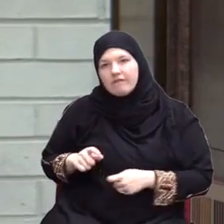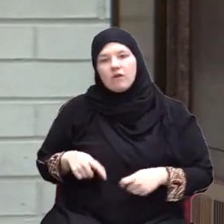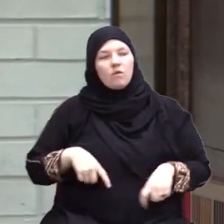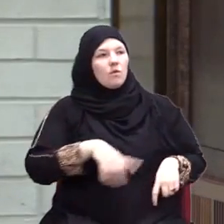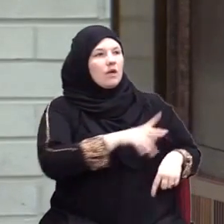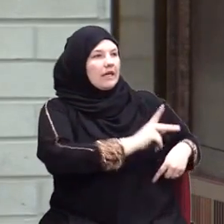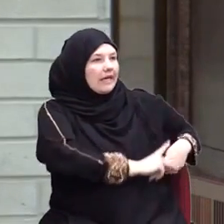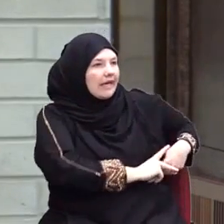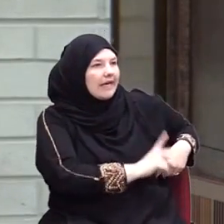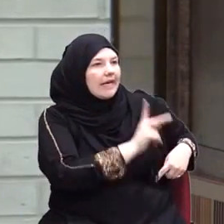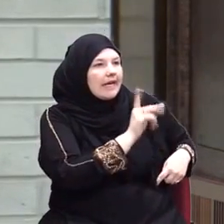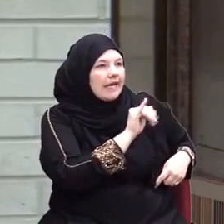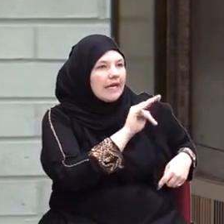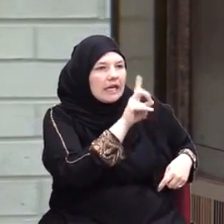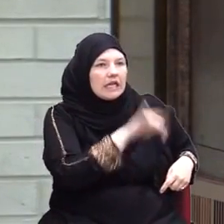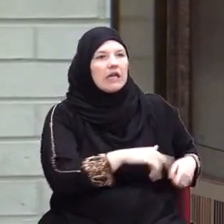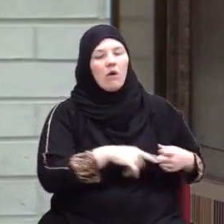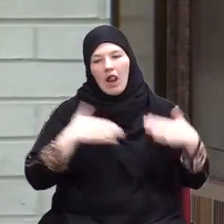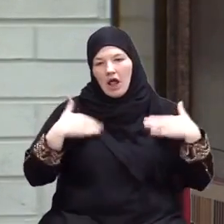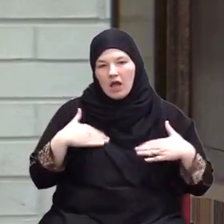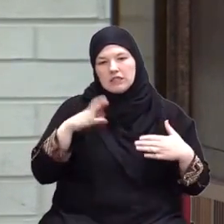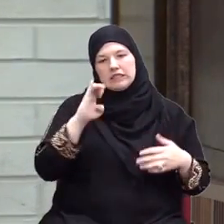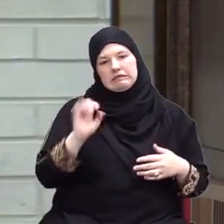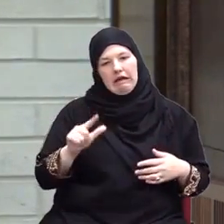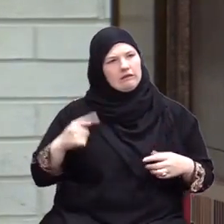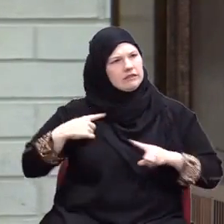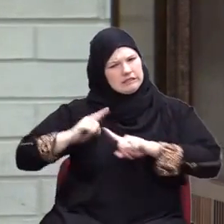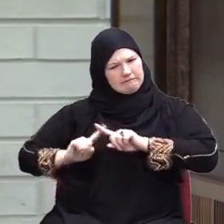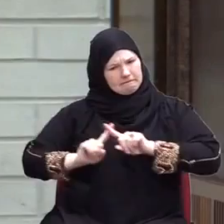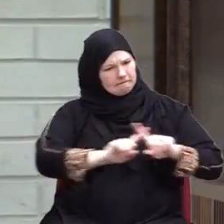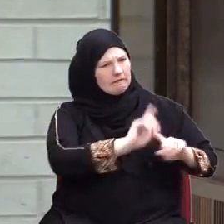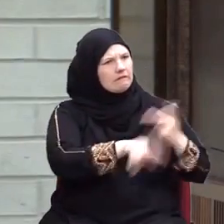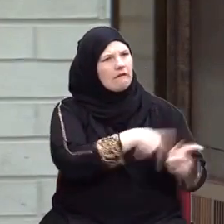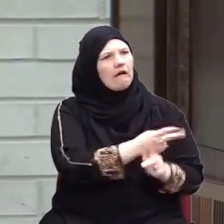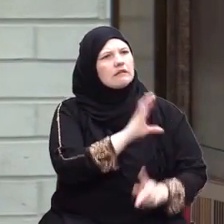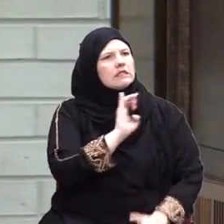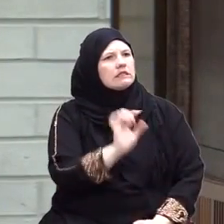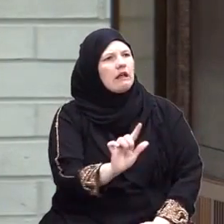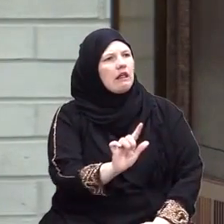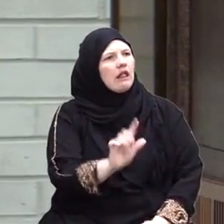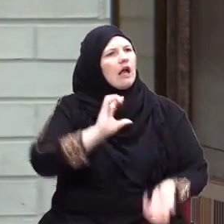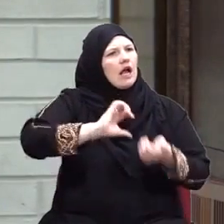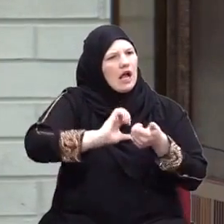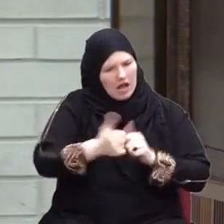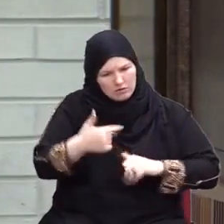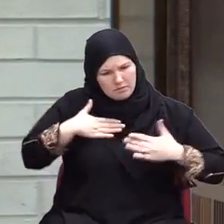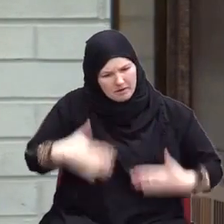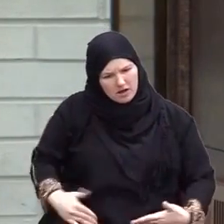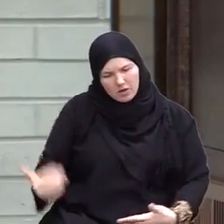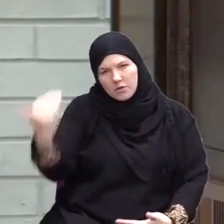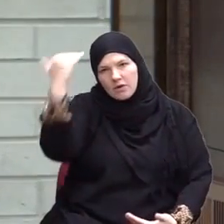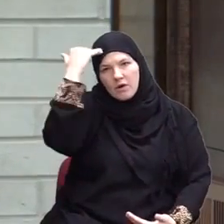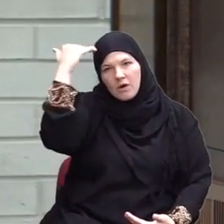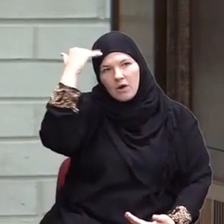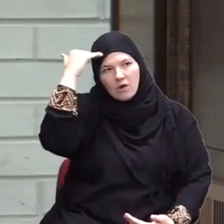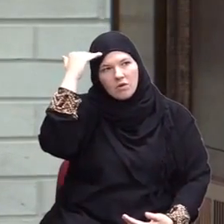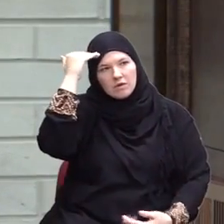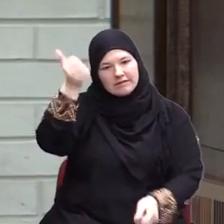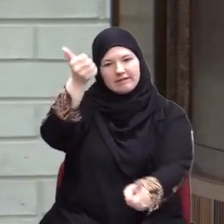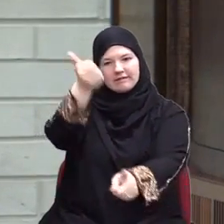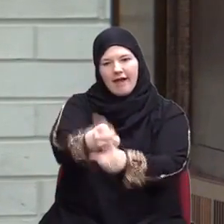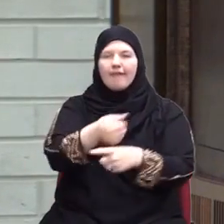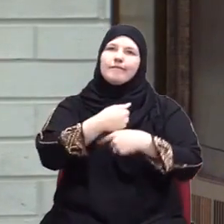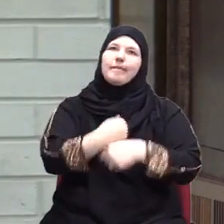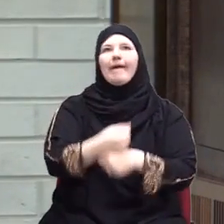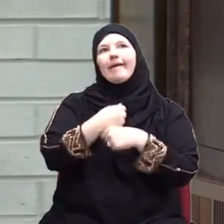a kidney or belongs to the lung or any other organ? How does it do it? No, it doesn't do it on its